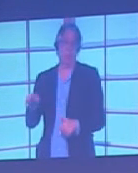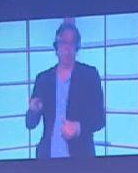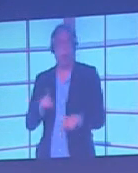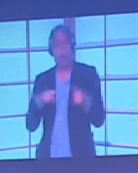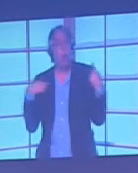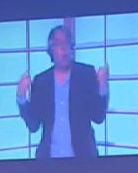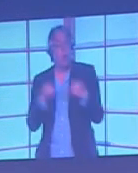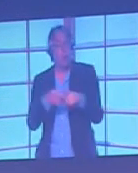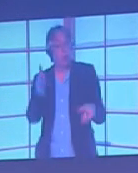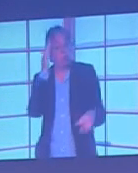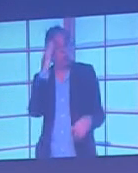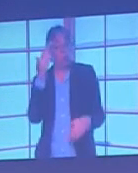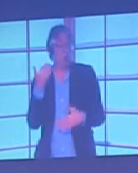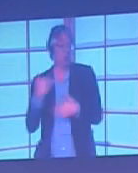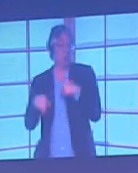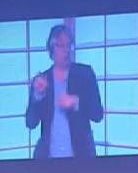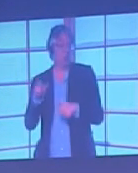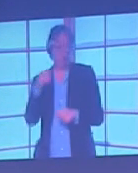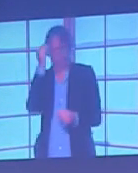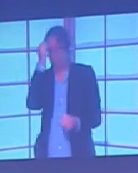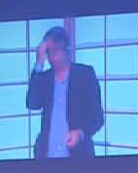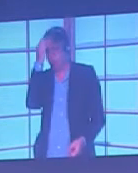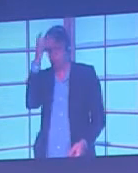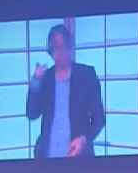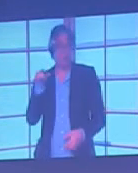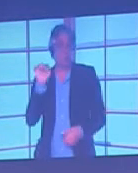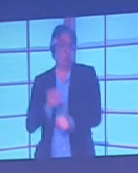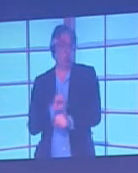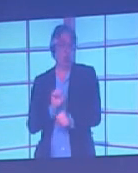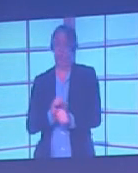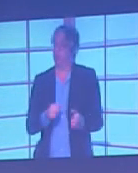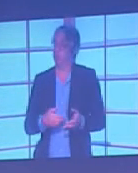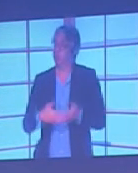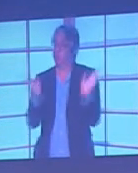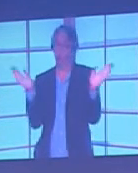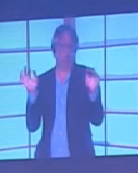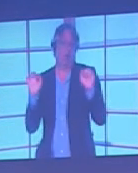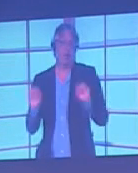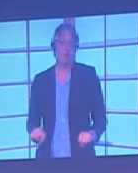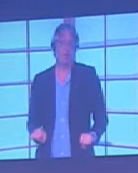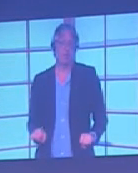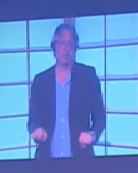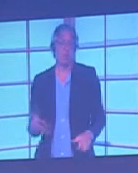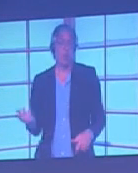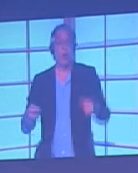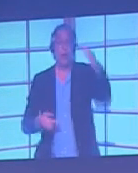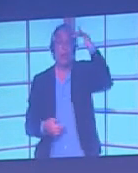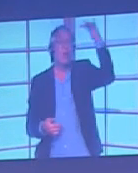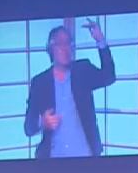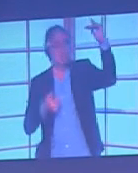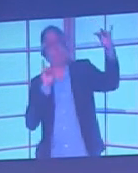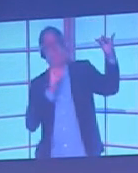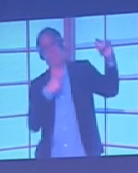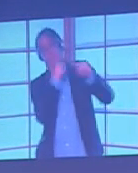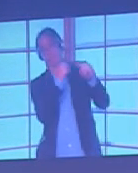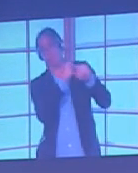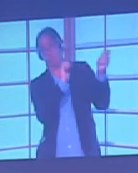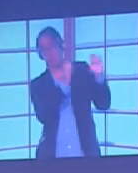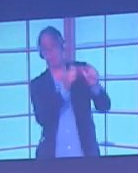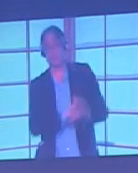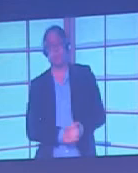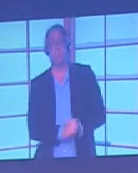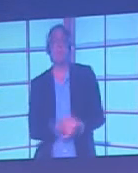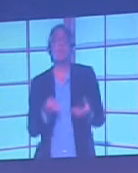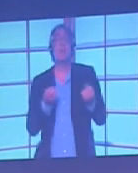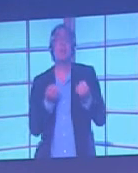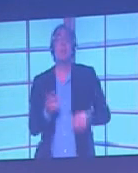that are more than capable of doing any range of jobs at football clubs. So we have to change the mindset. We often talk